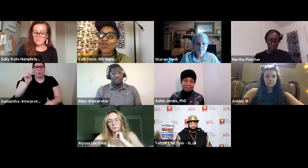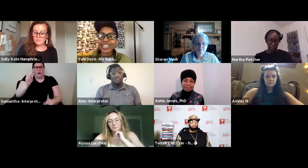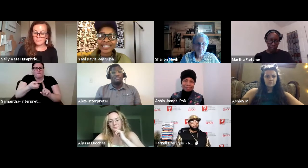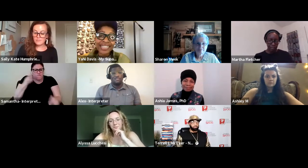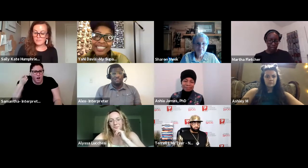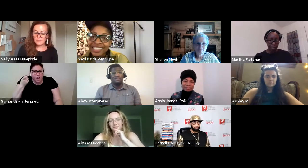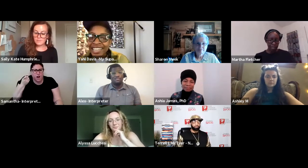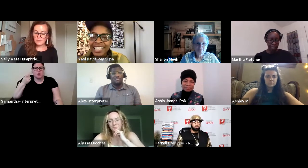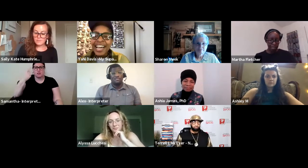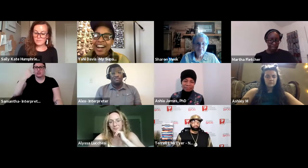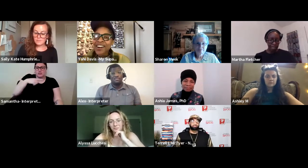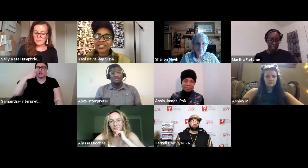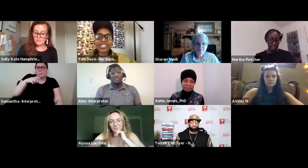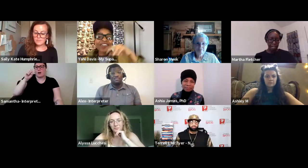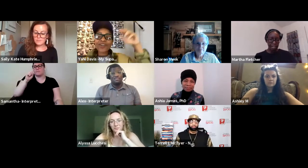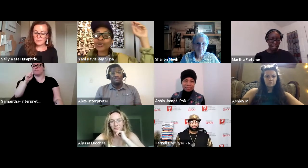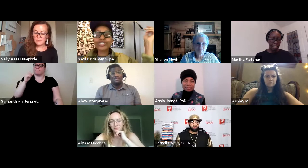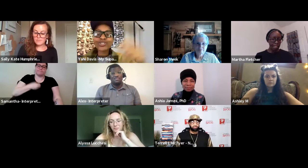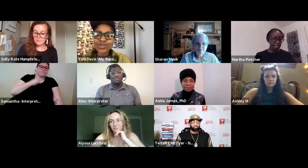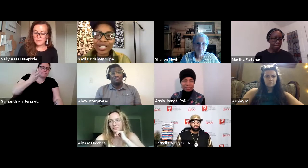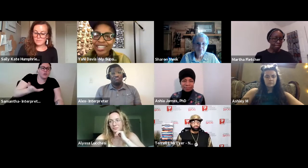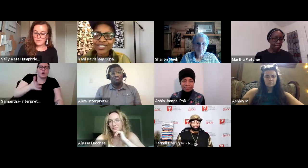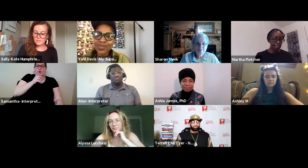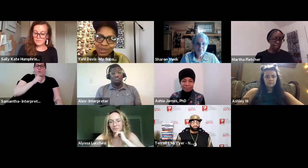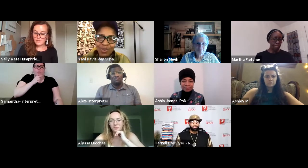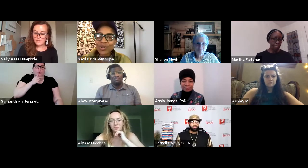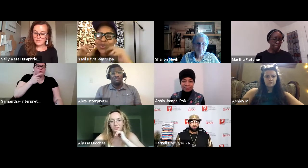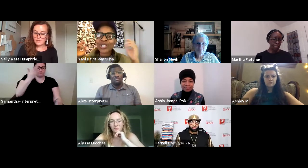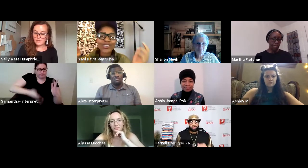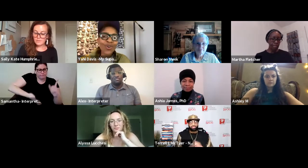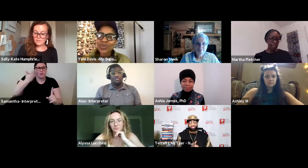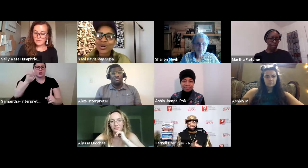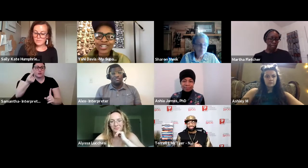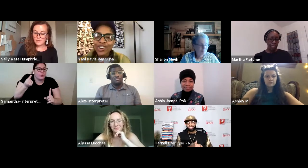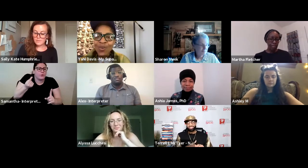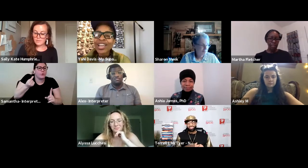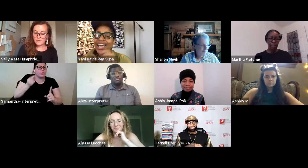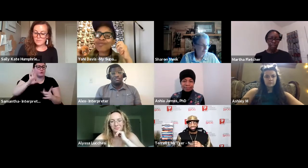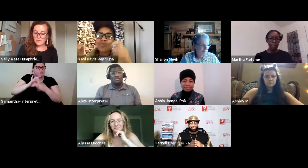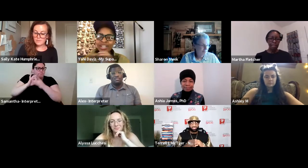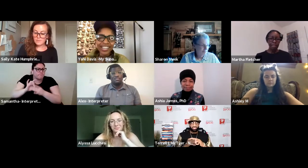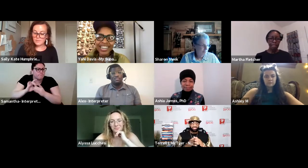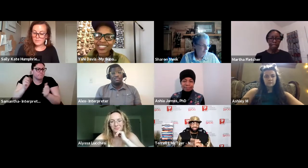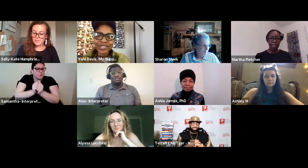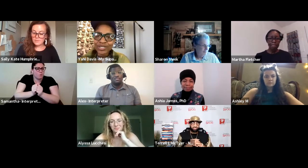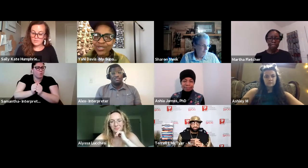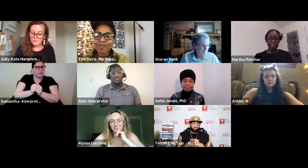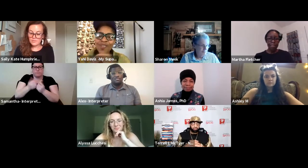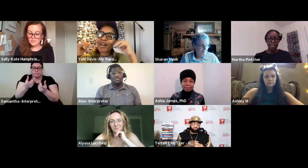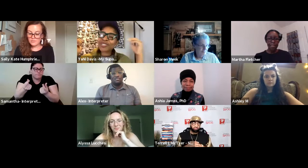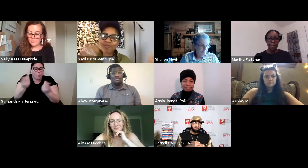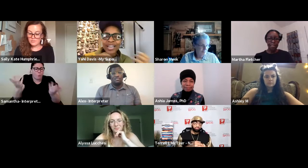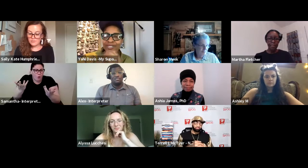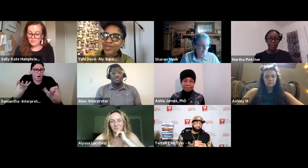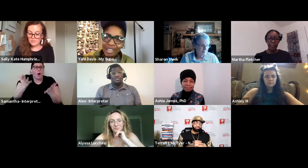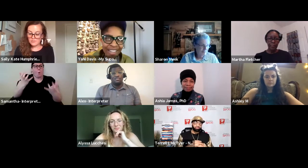out your organization, shout out what you're doing in the world. We want to know, and we want to connect with you. Both